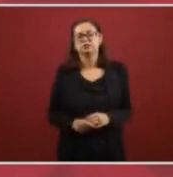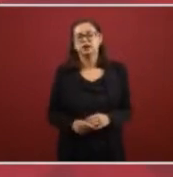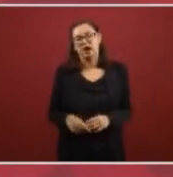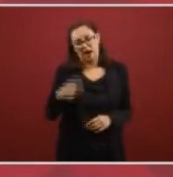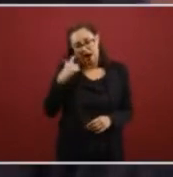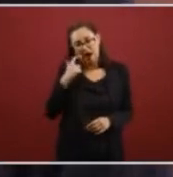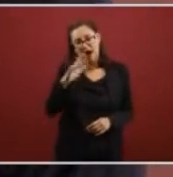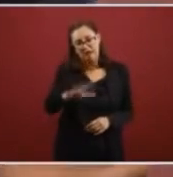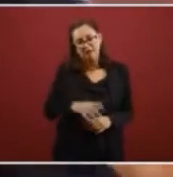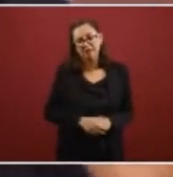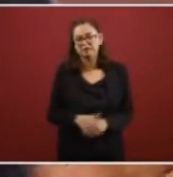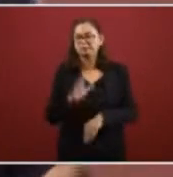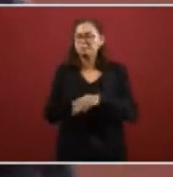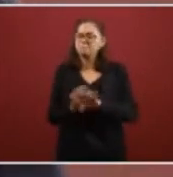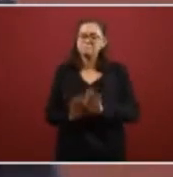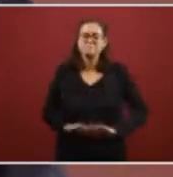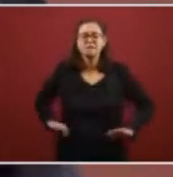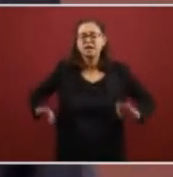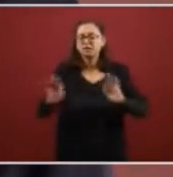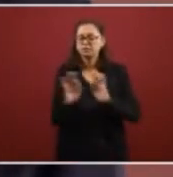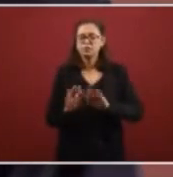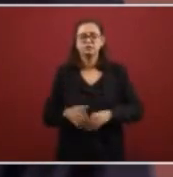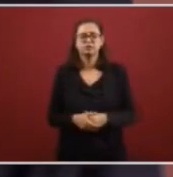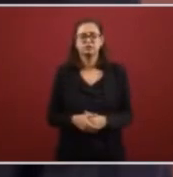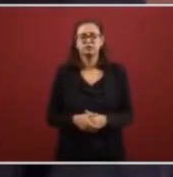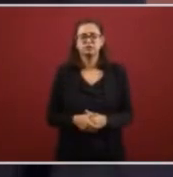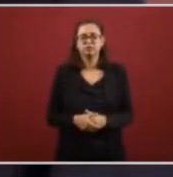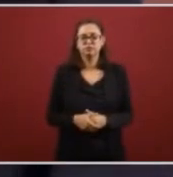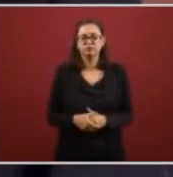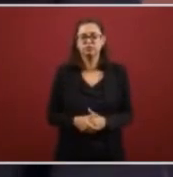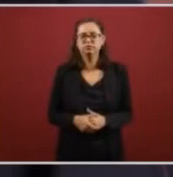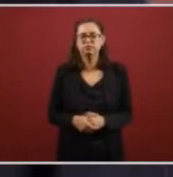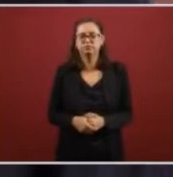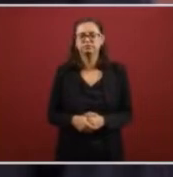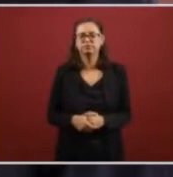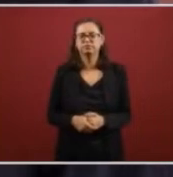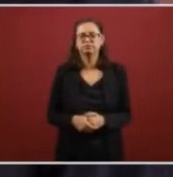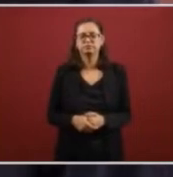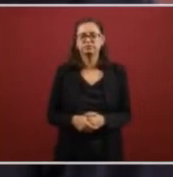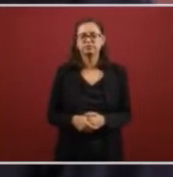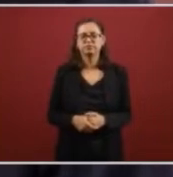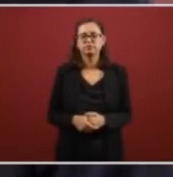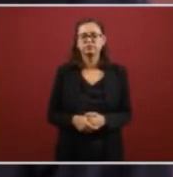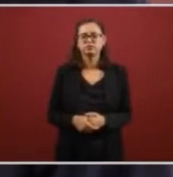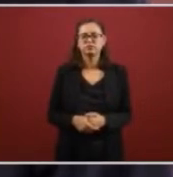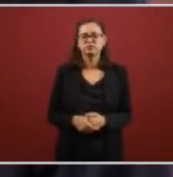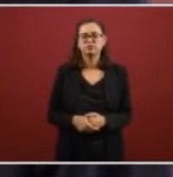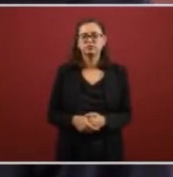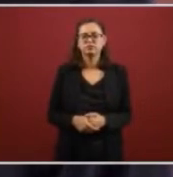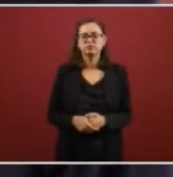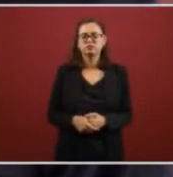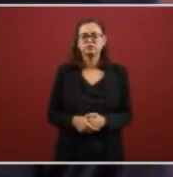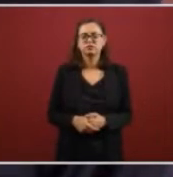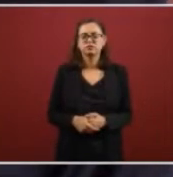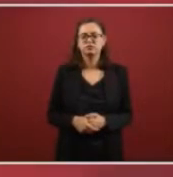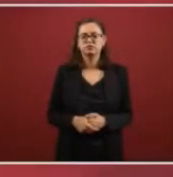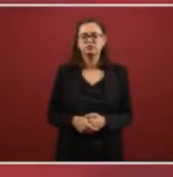see. The most important part of all, when